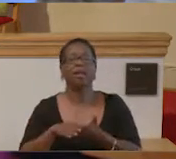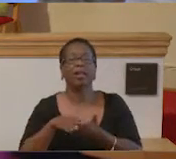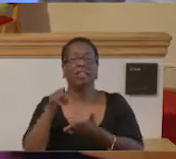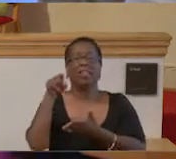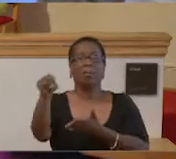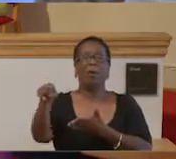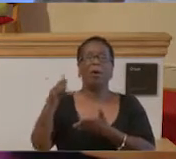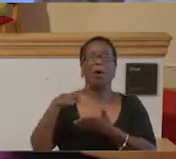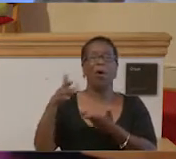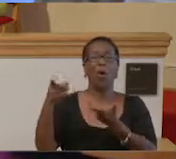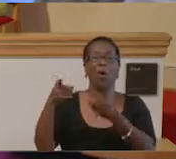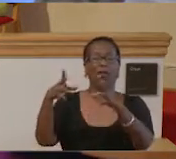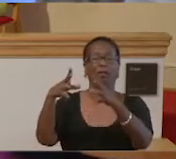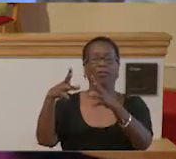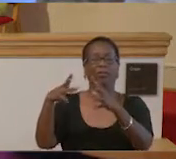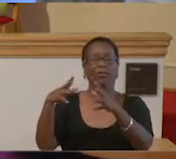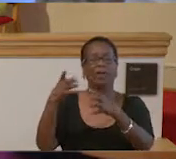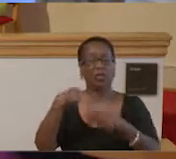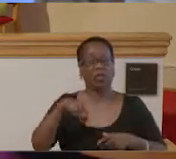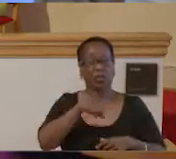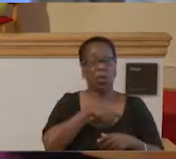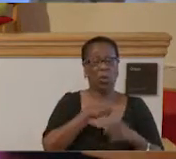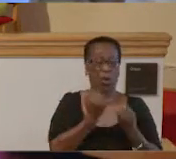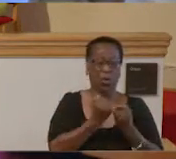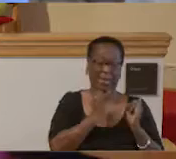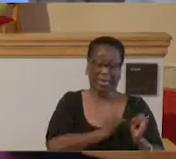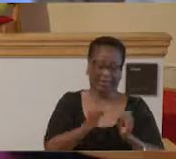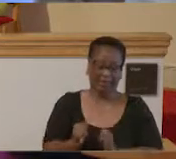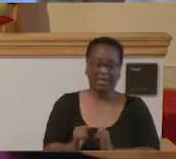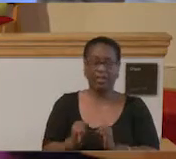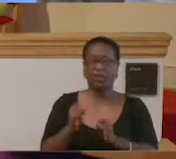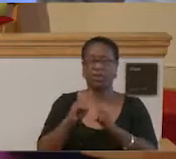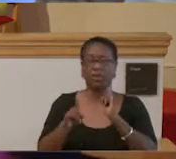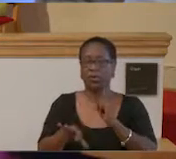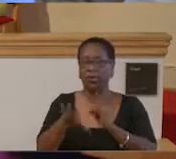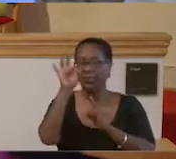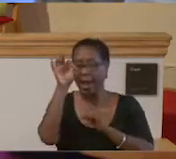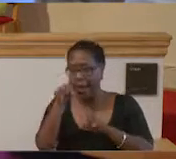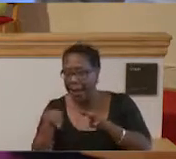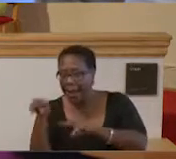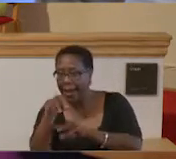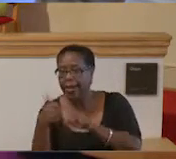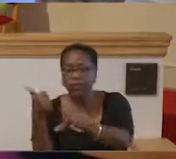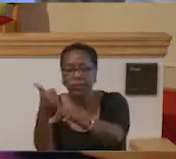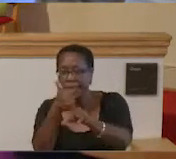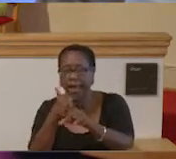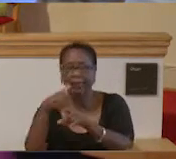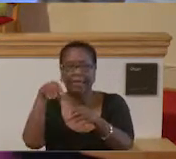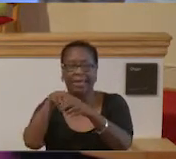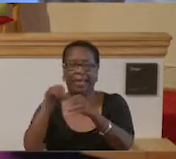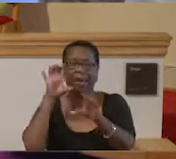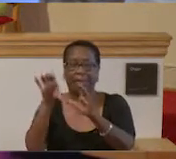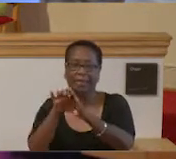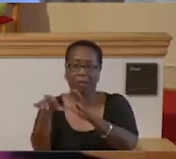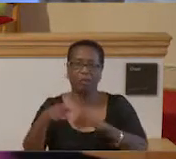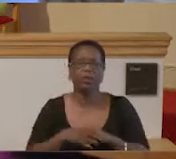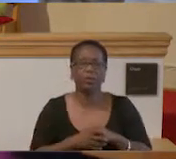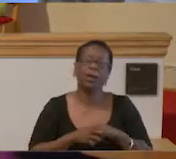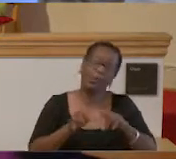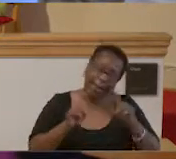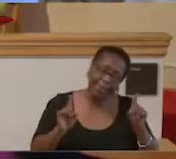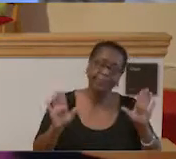and had a moving camera. So we went from being an individual to having to find yourself in the picture.